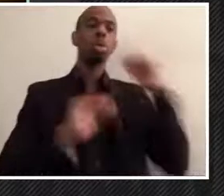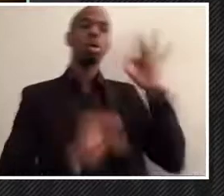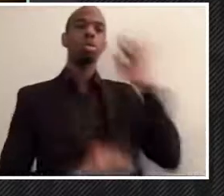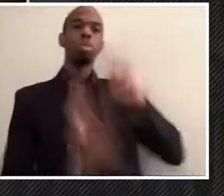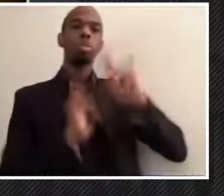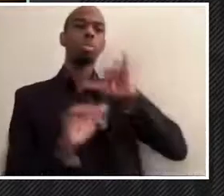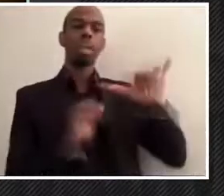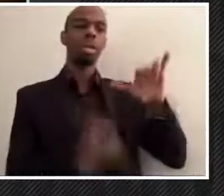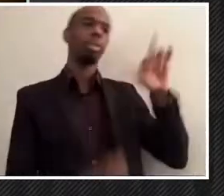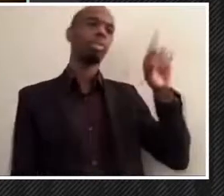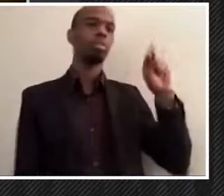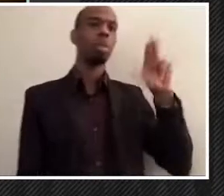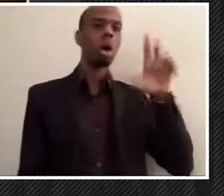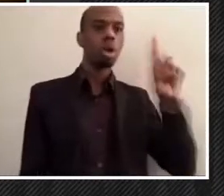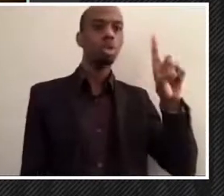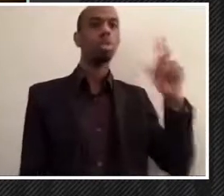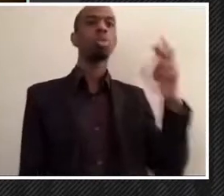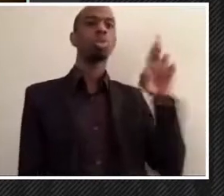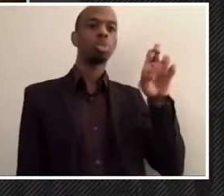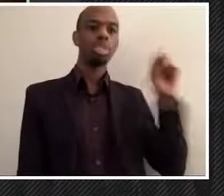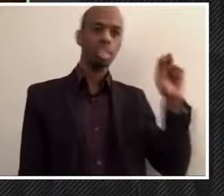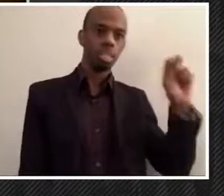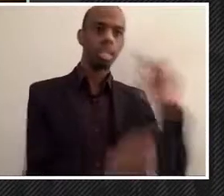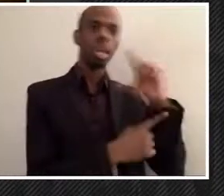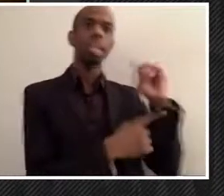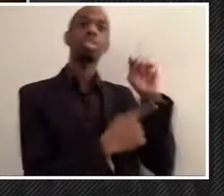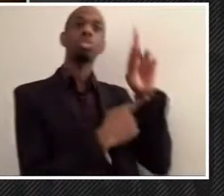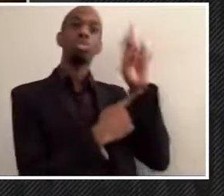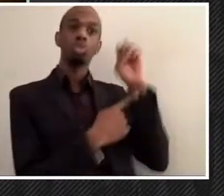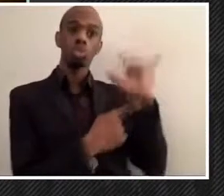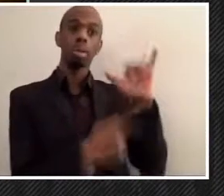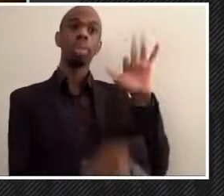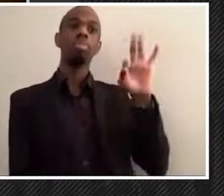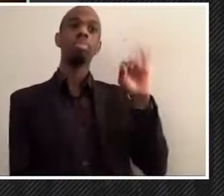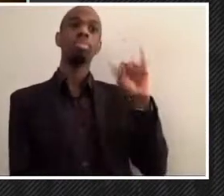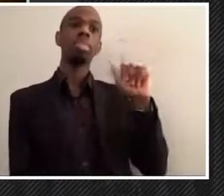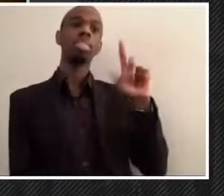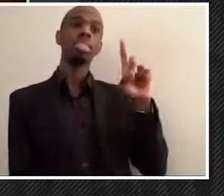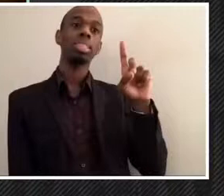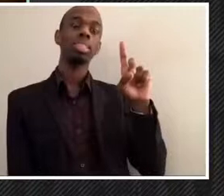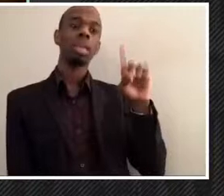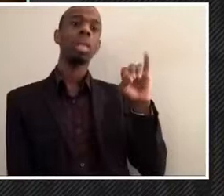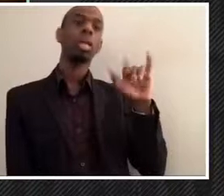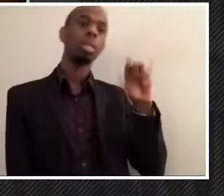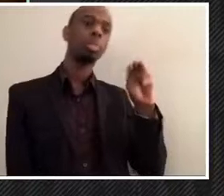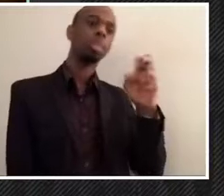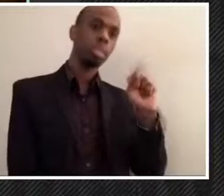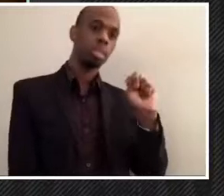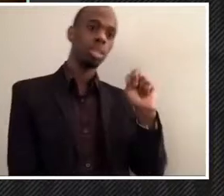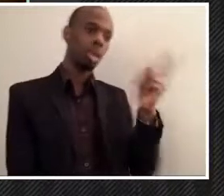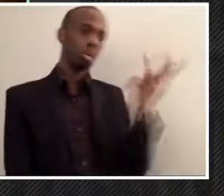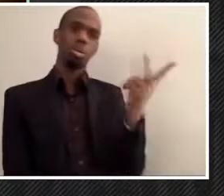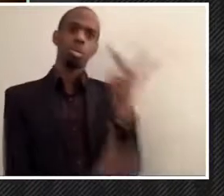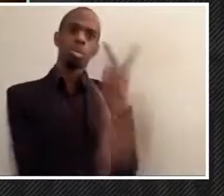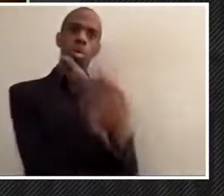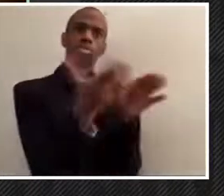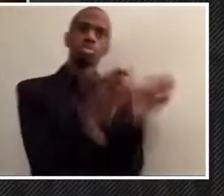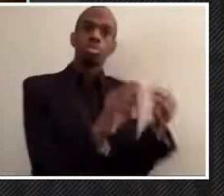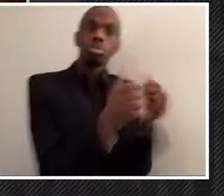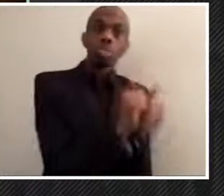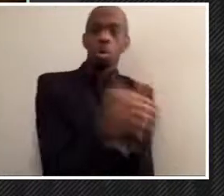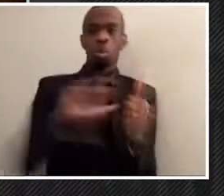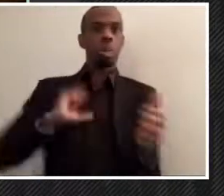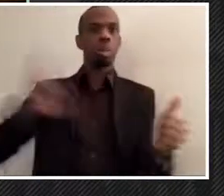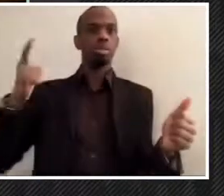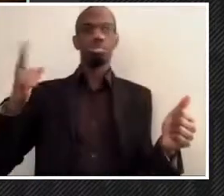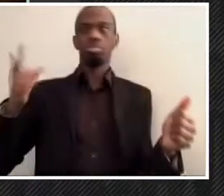Green, both killed by the police here in Louisiana, helping their families get justice, working with city